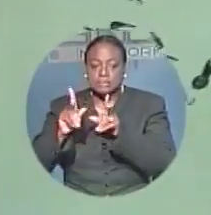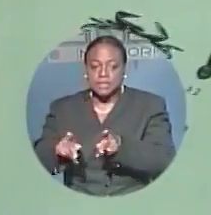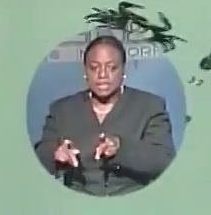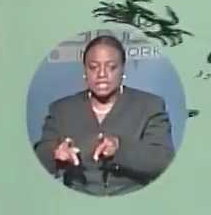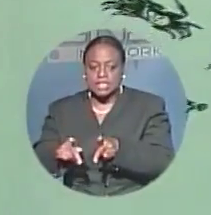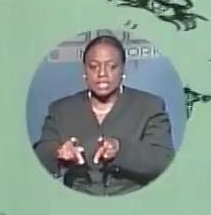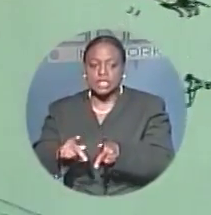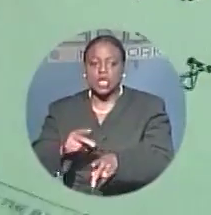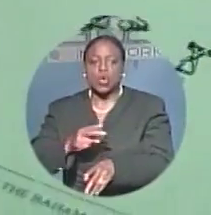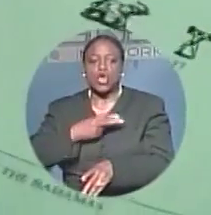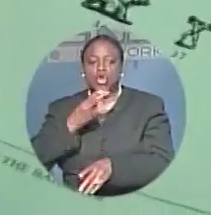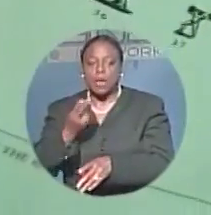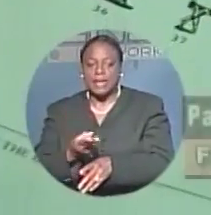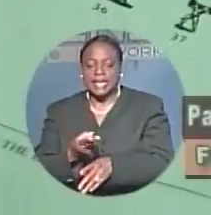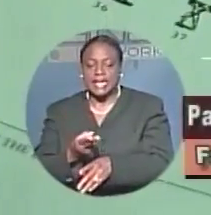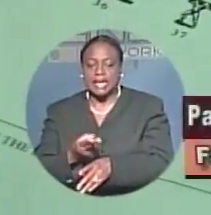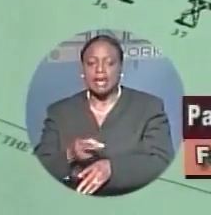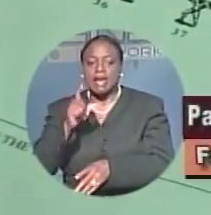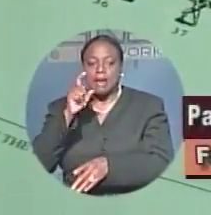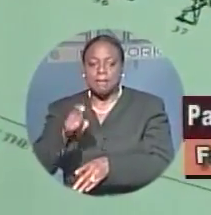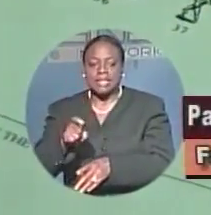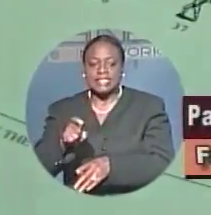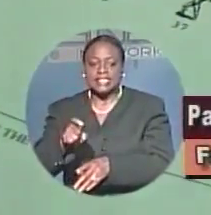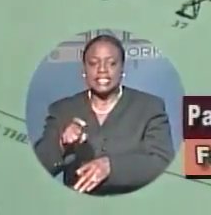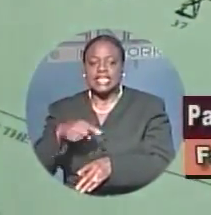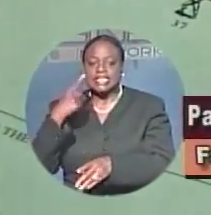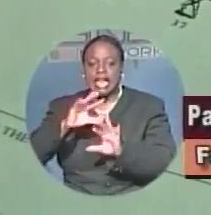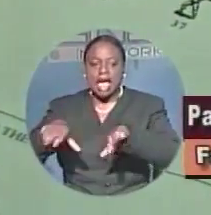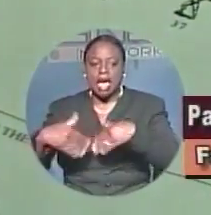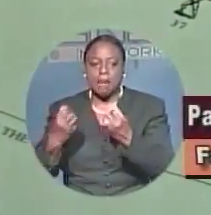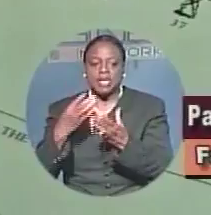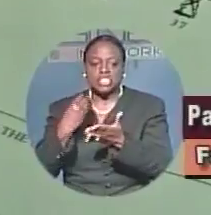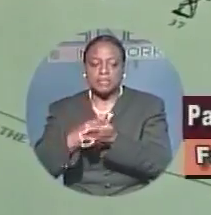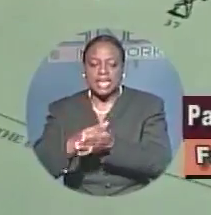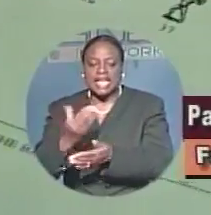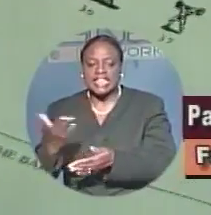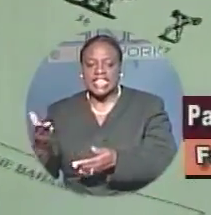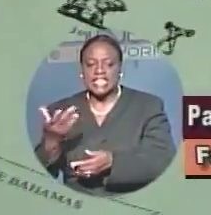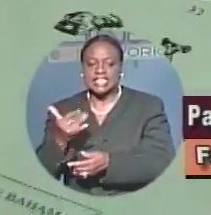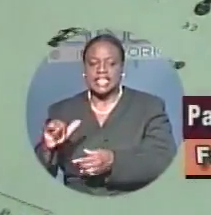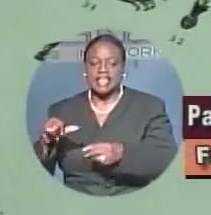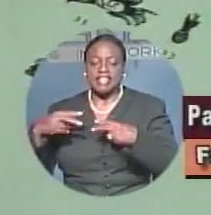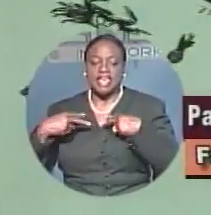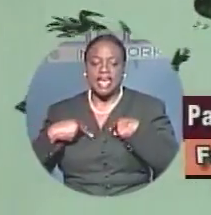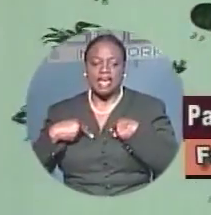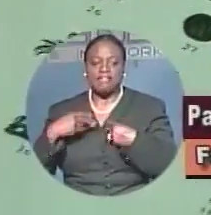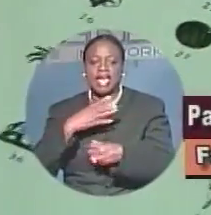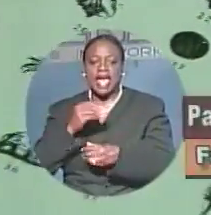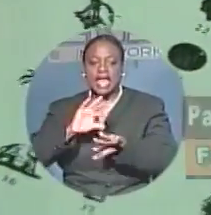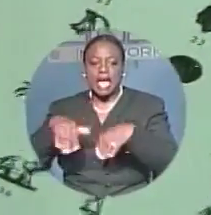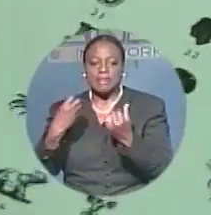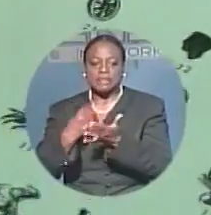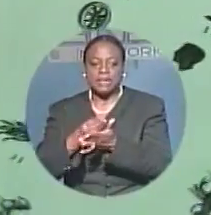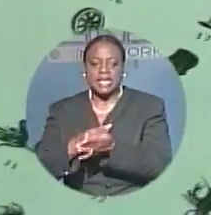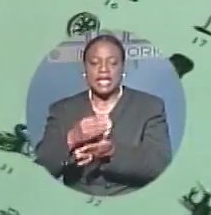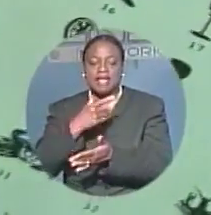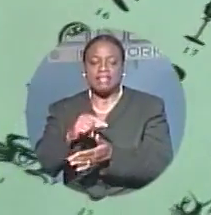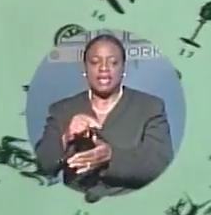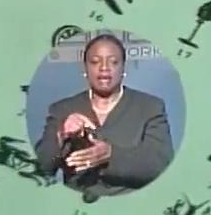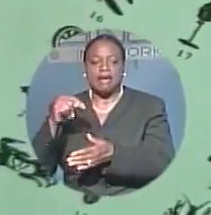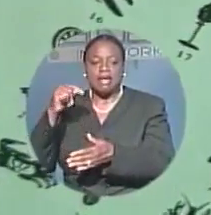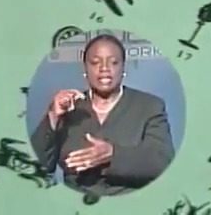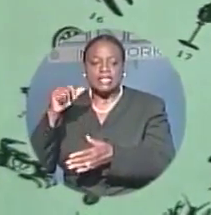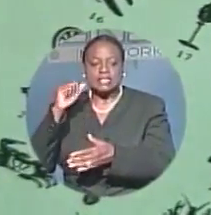the 2012 elections must declare their assets and liabilities, as well as those of their spouses and children, and a